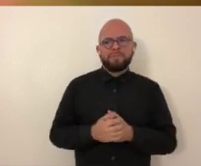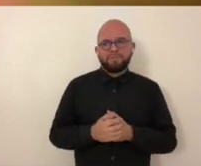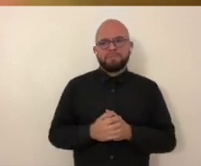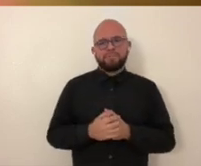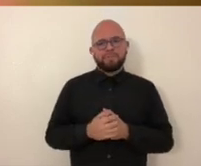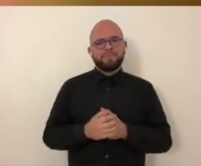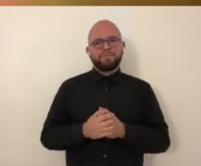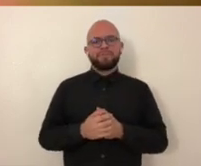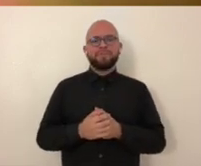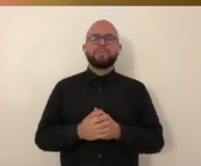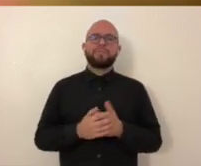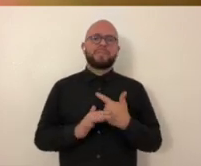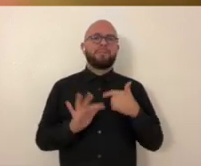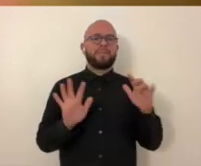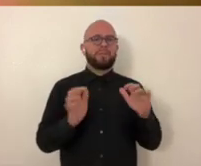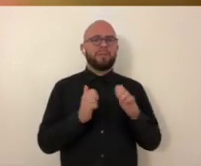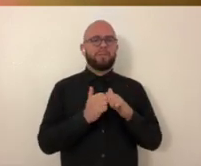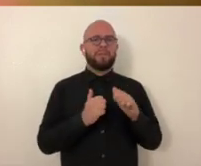book.